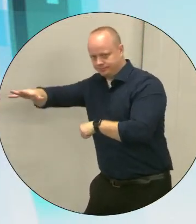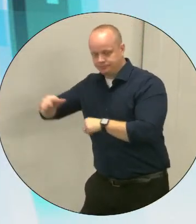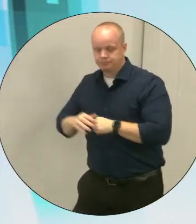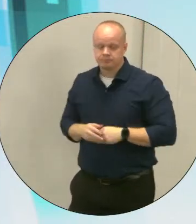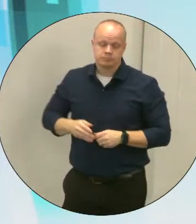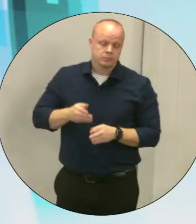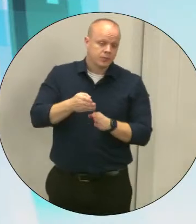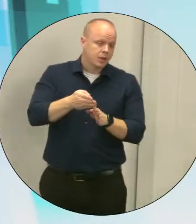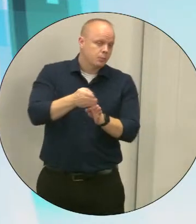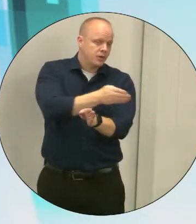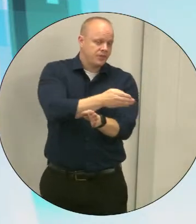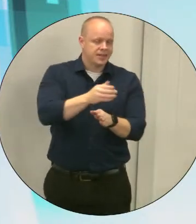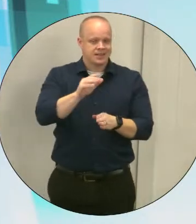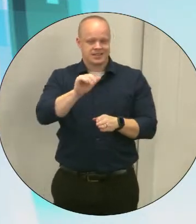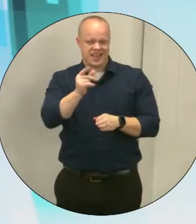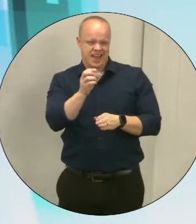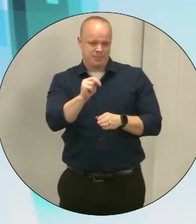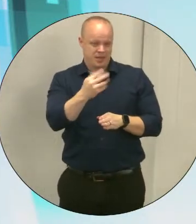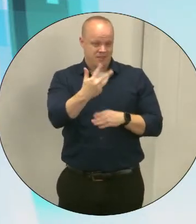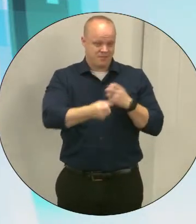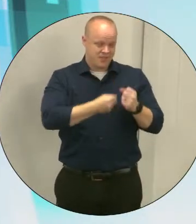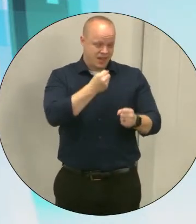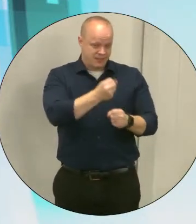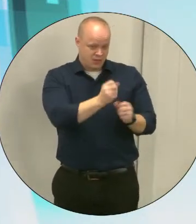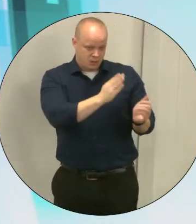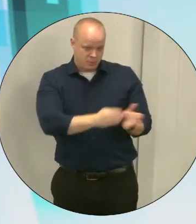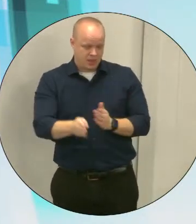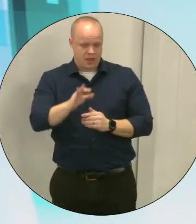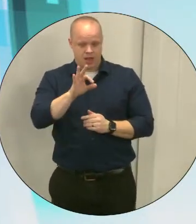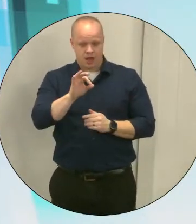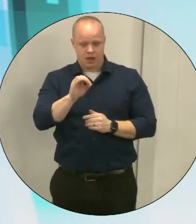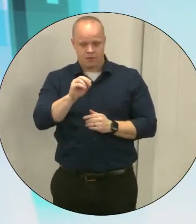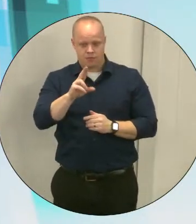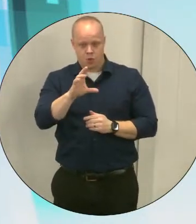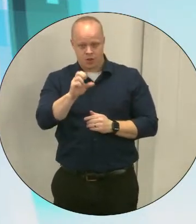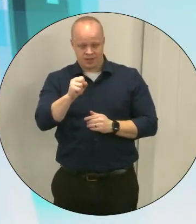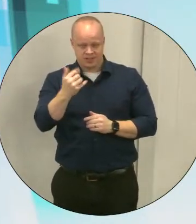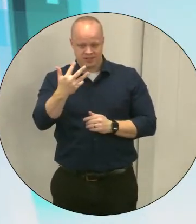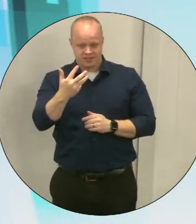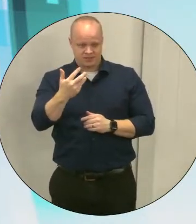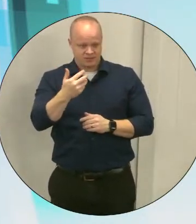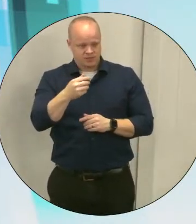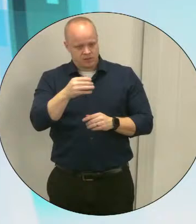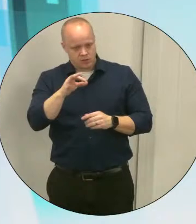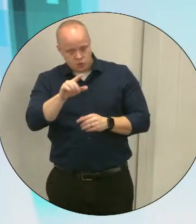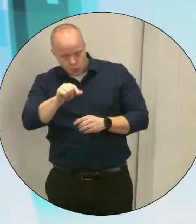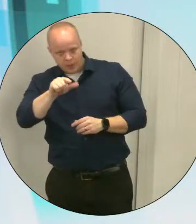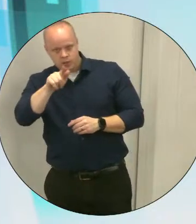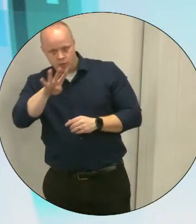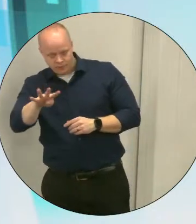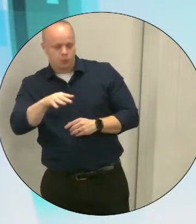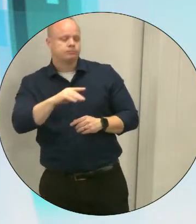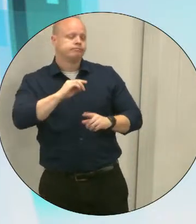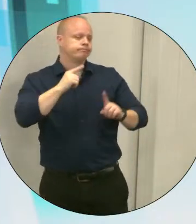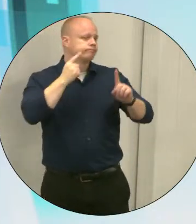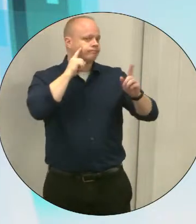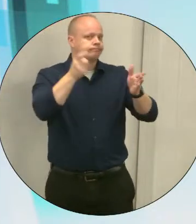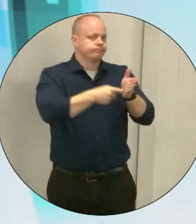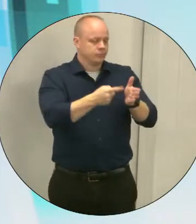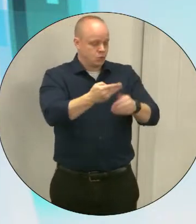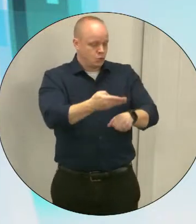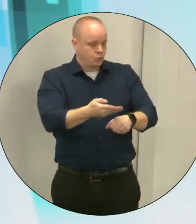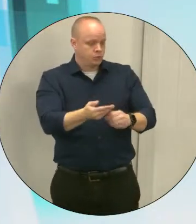administration's 5-year plan, titled Focus 2024, identified a strategic goal to increase attendance